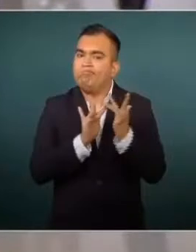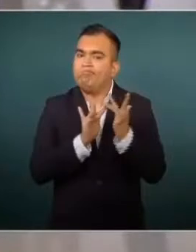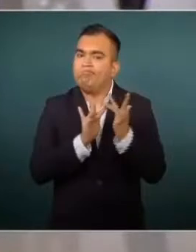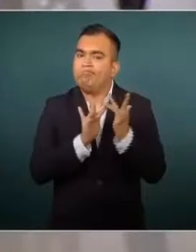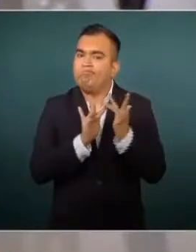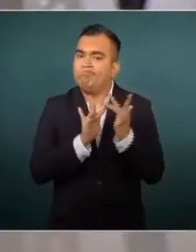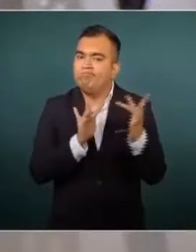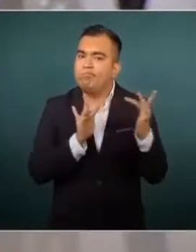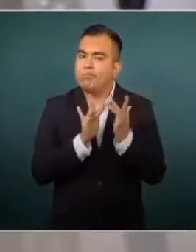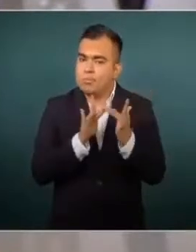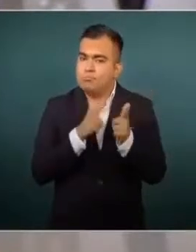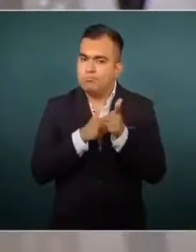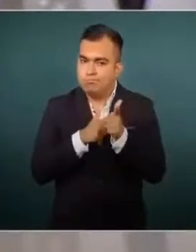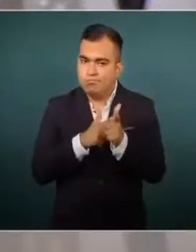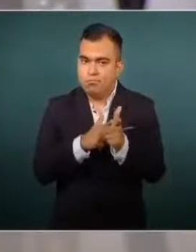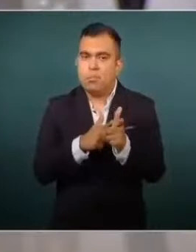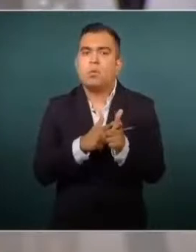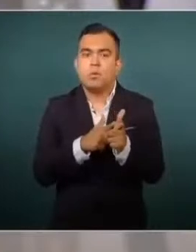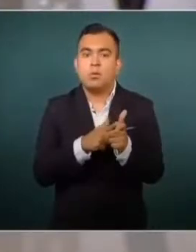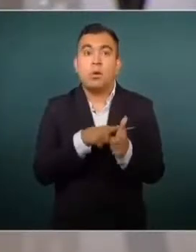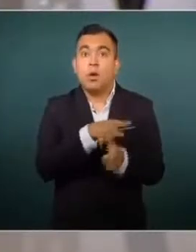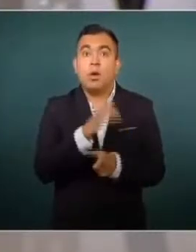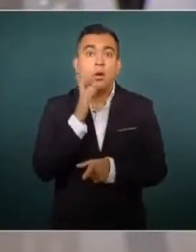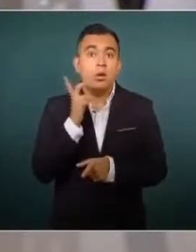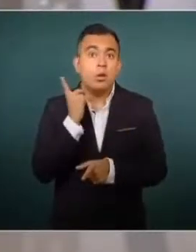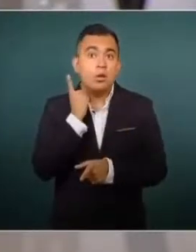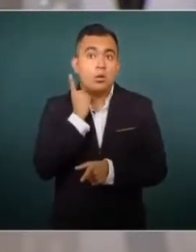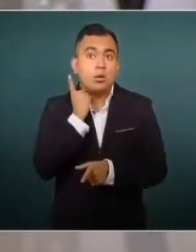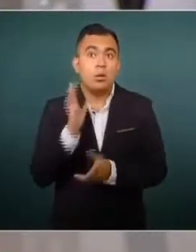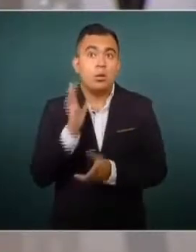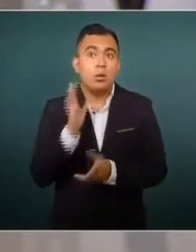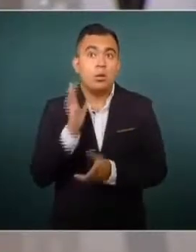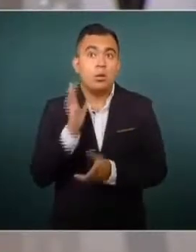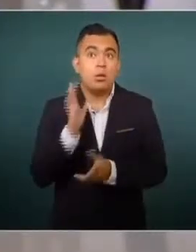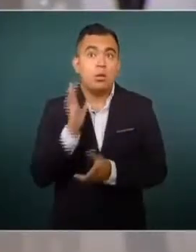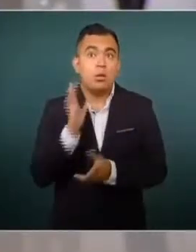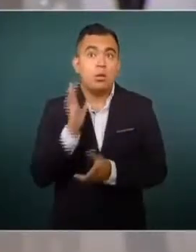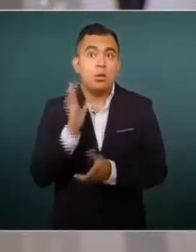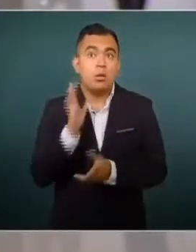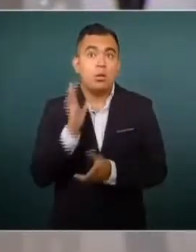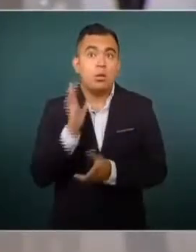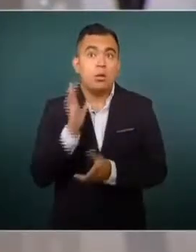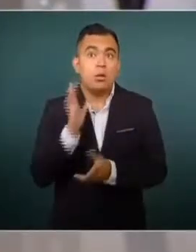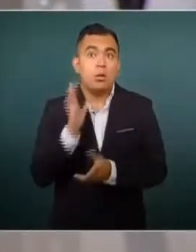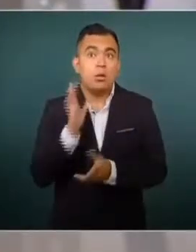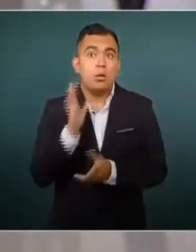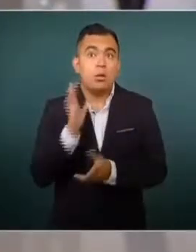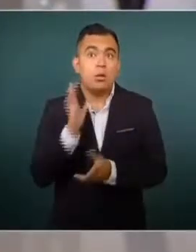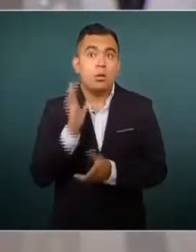balance there. que se aprobó deuda sin el aval del Congreso, eso no se puede hacer. And he says that they cannot